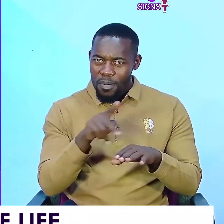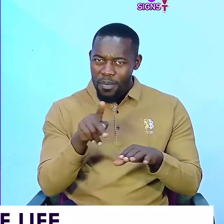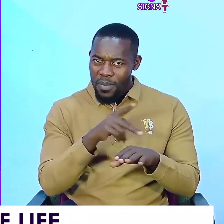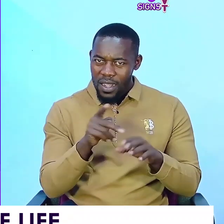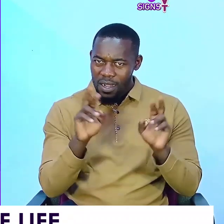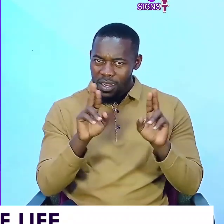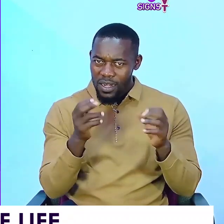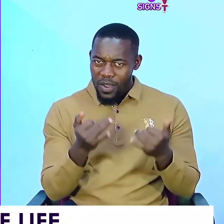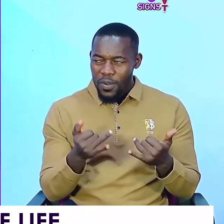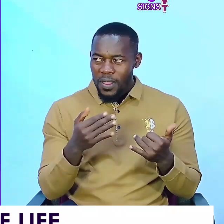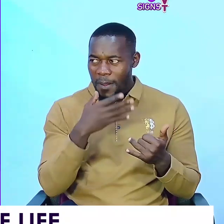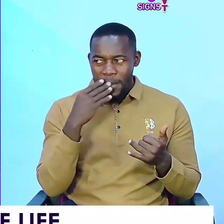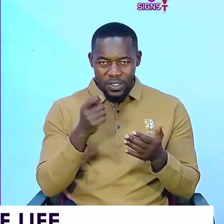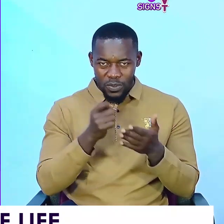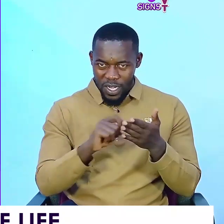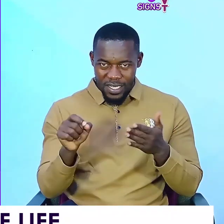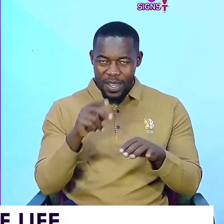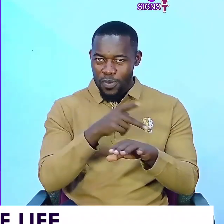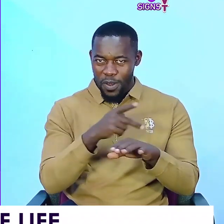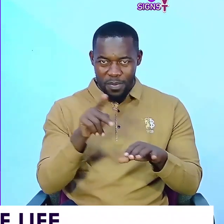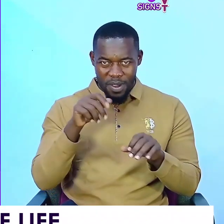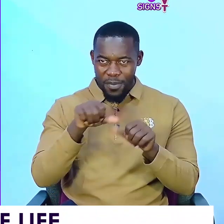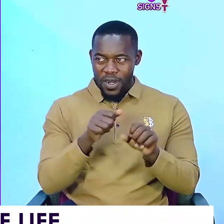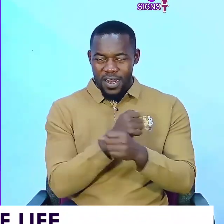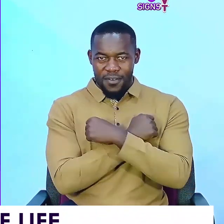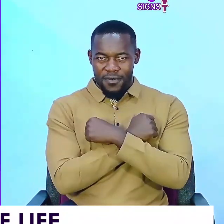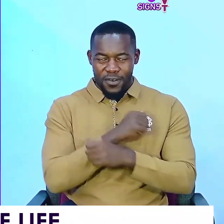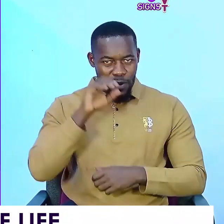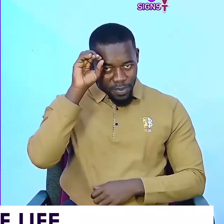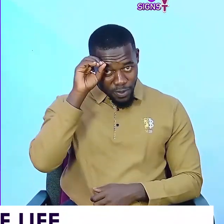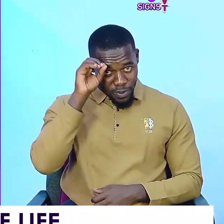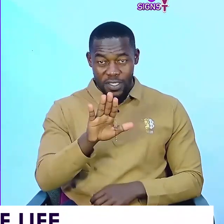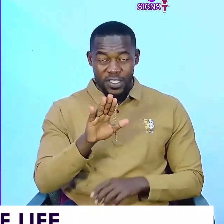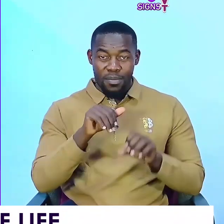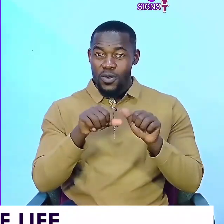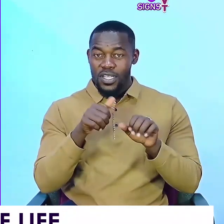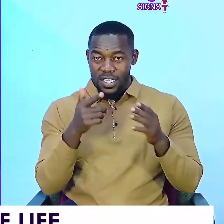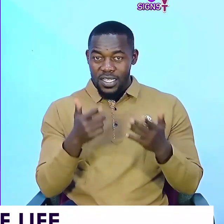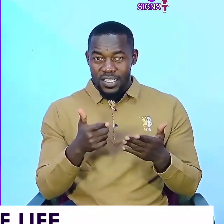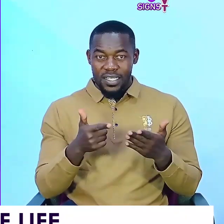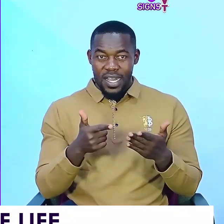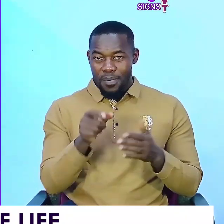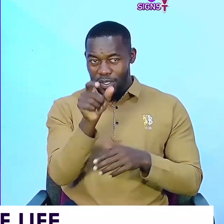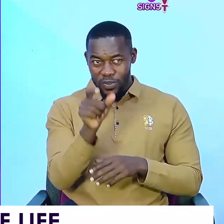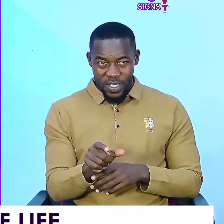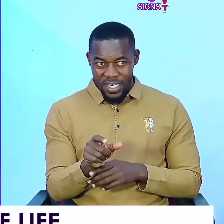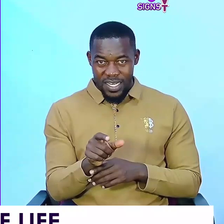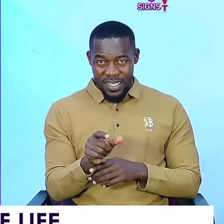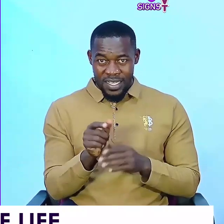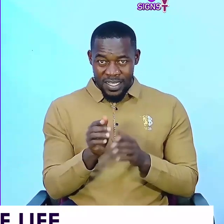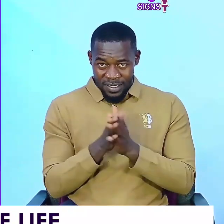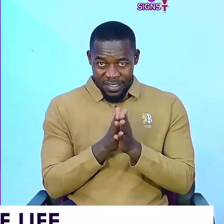Yeah, you should write a poem, Genius in Love. I will. Your opinion on someone who is a genius in love. What would your opinion